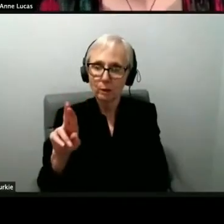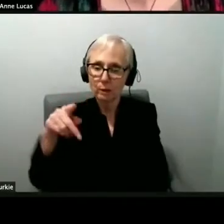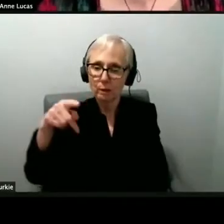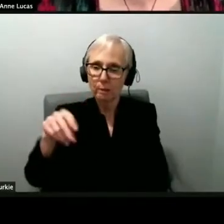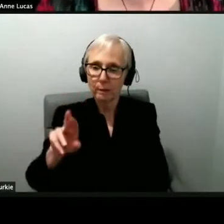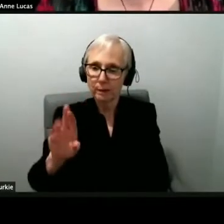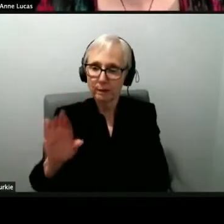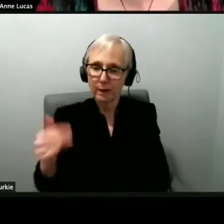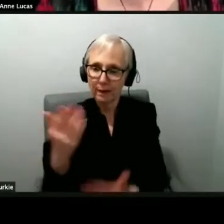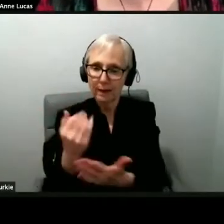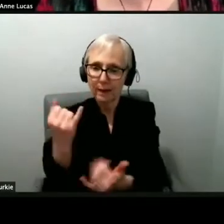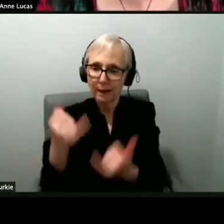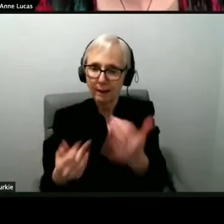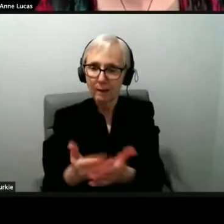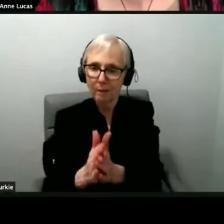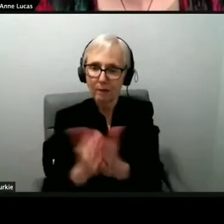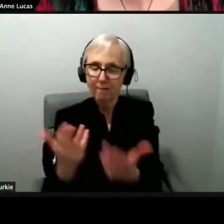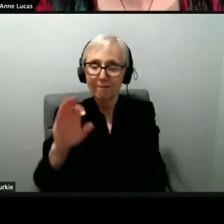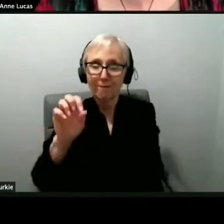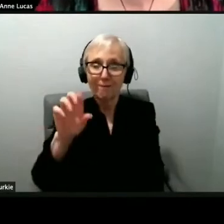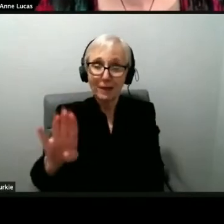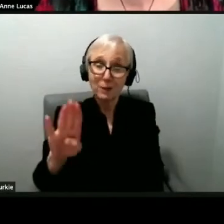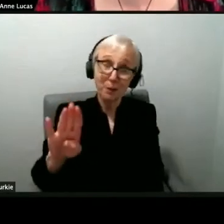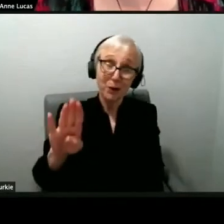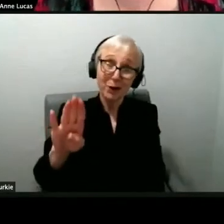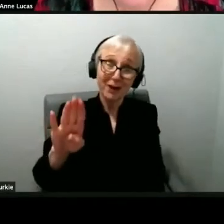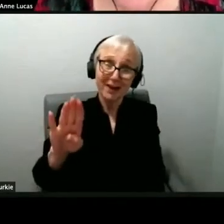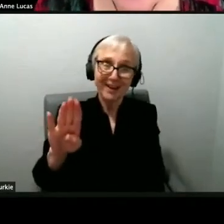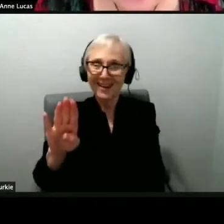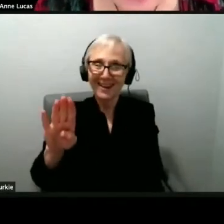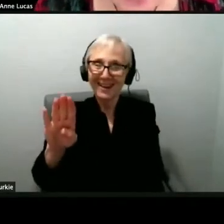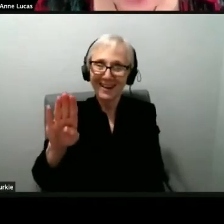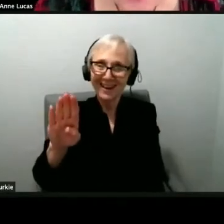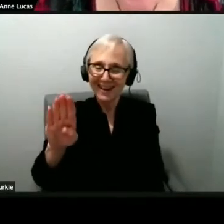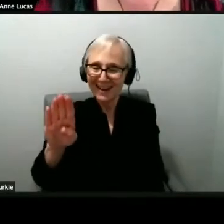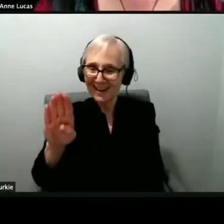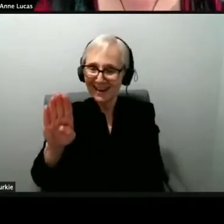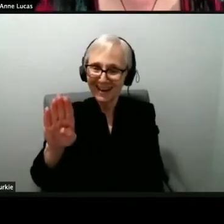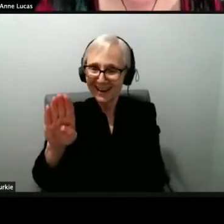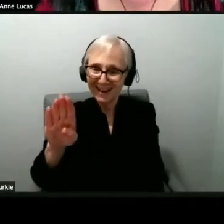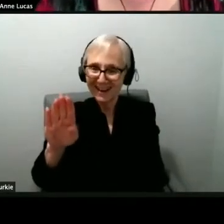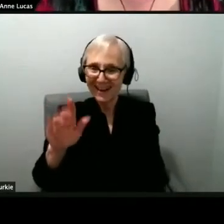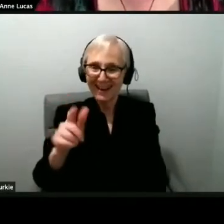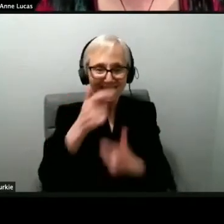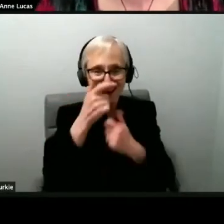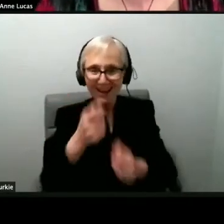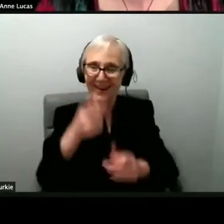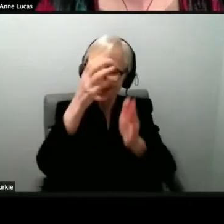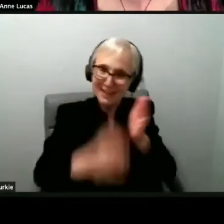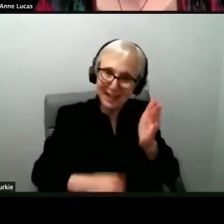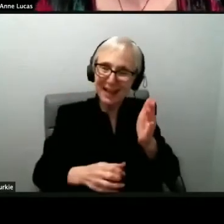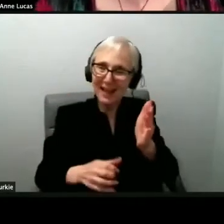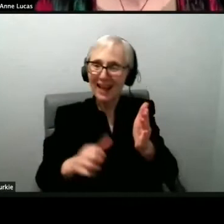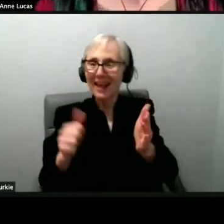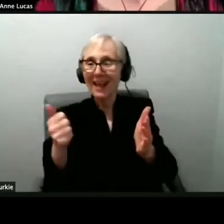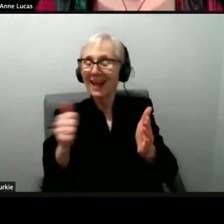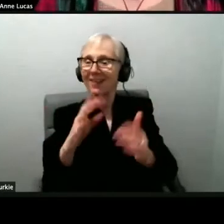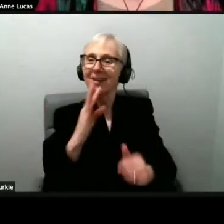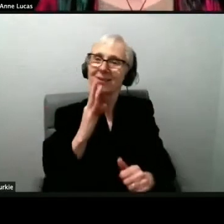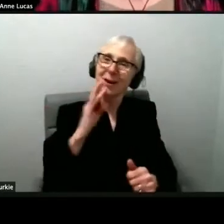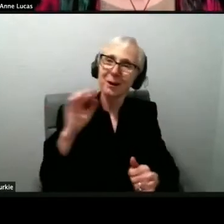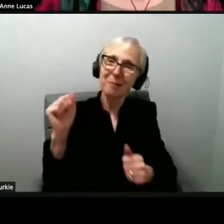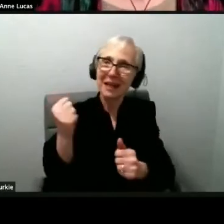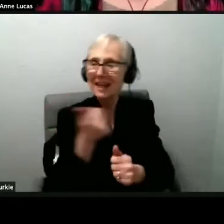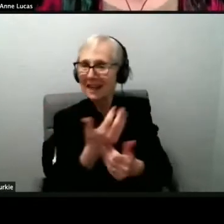The last book I read was Facebook. It has incredible chapters. They talk about any and everything up in